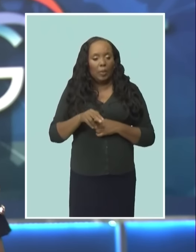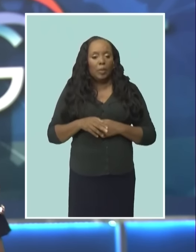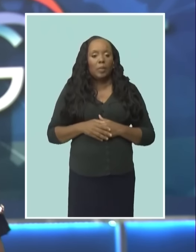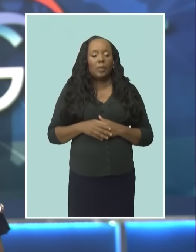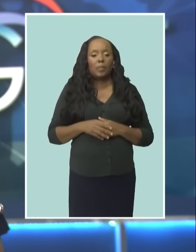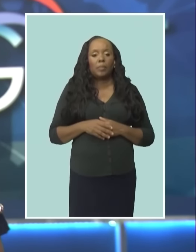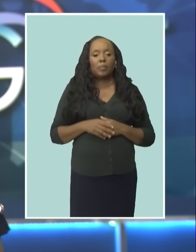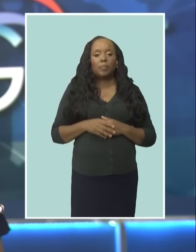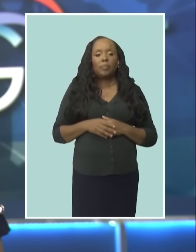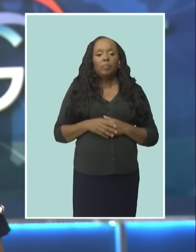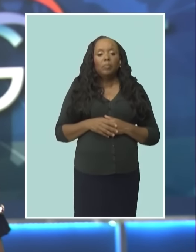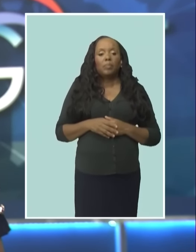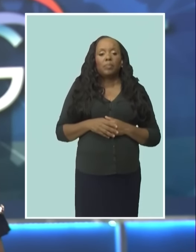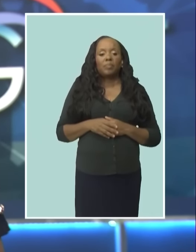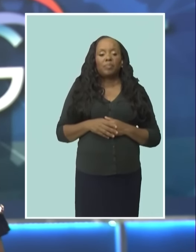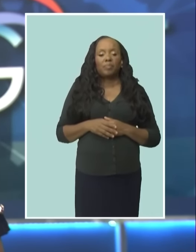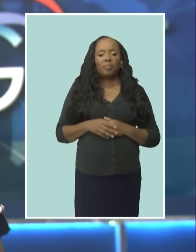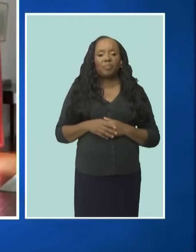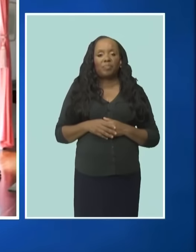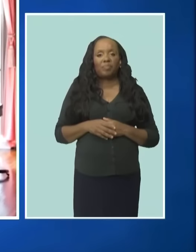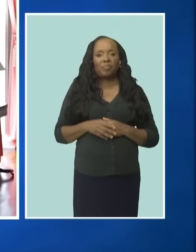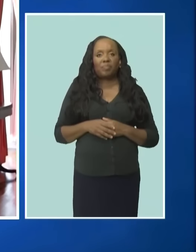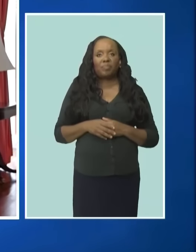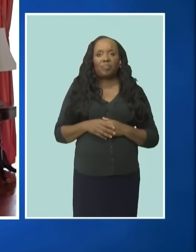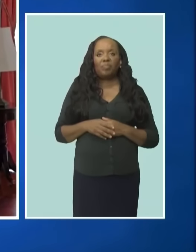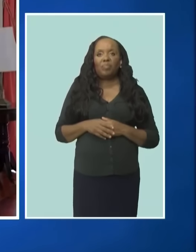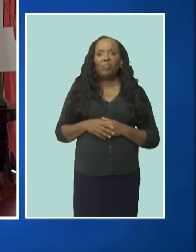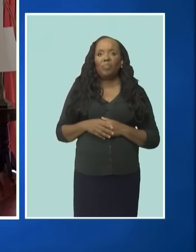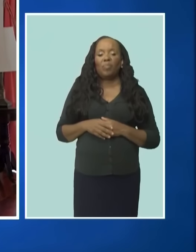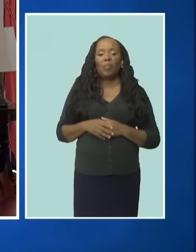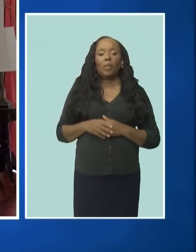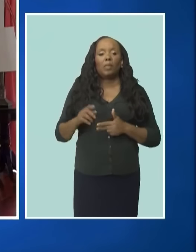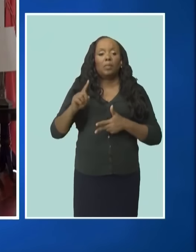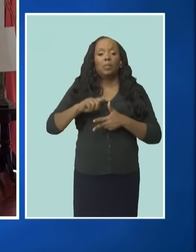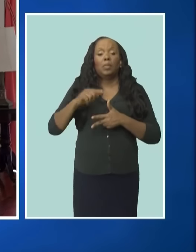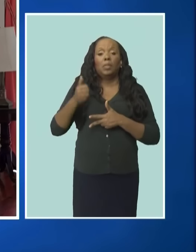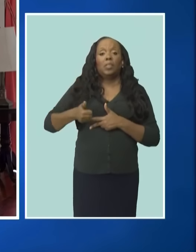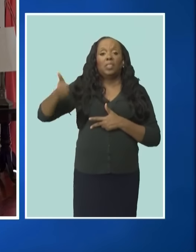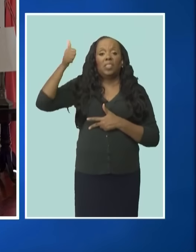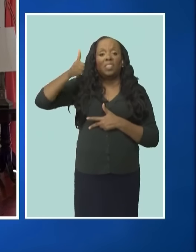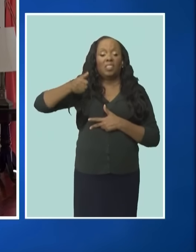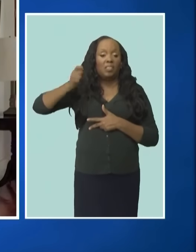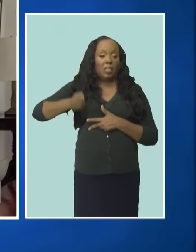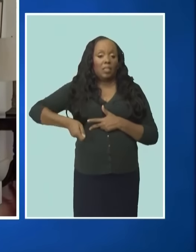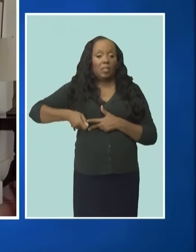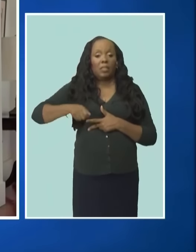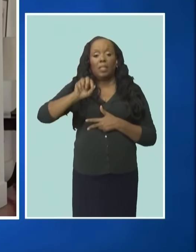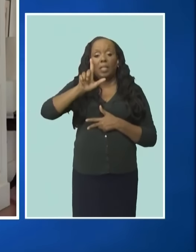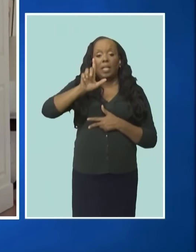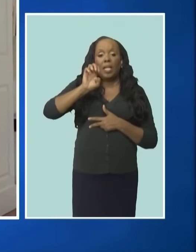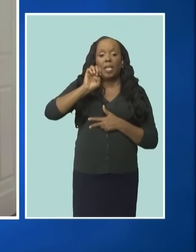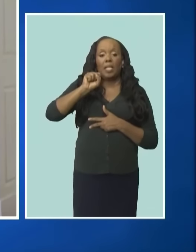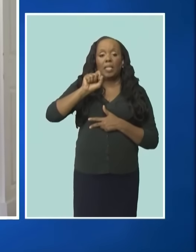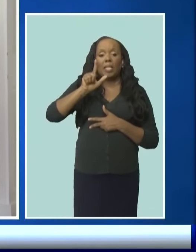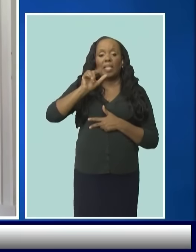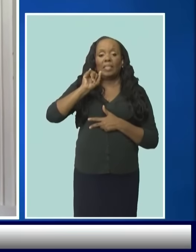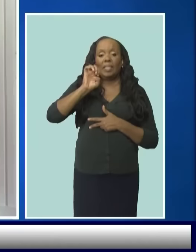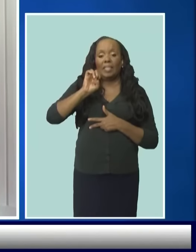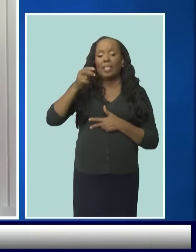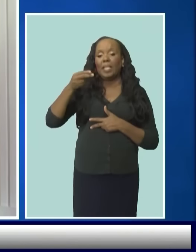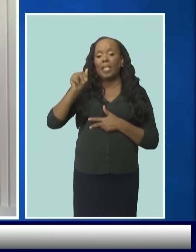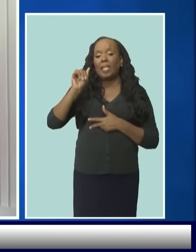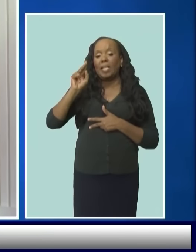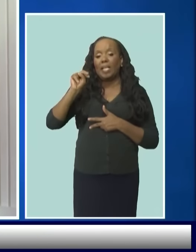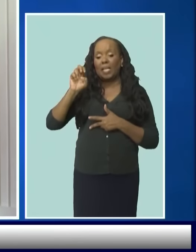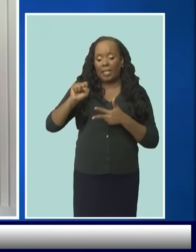that story for you. Chief Justice, the Most Honorable Leslie Haynes, Commissioner of Police, the